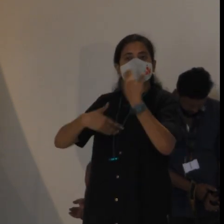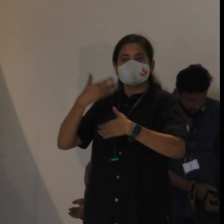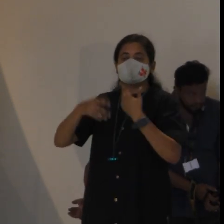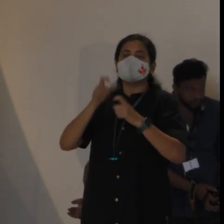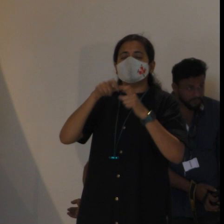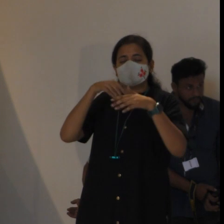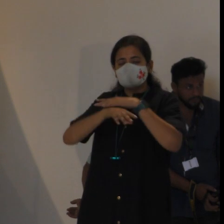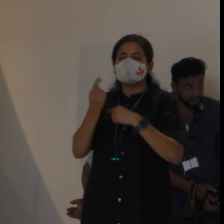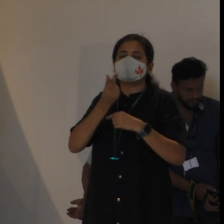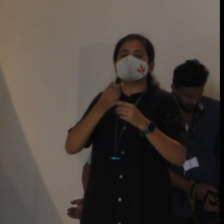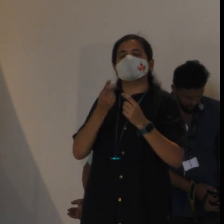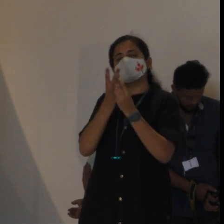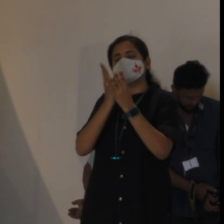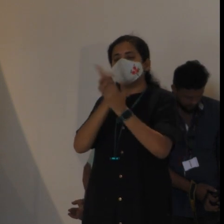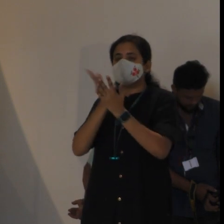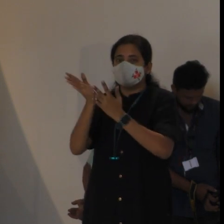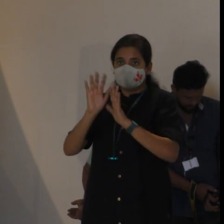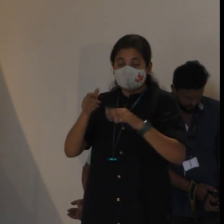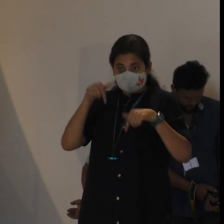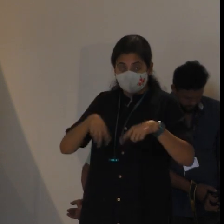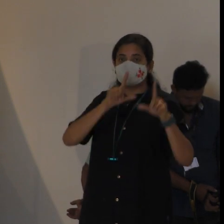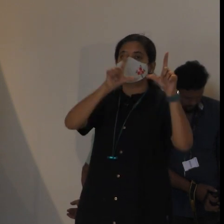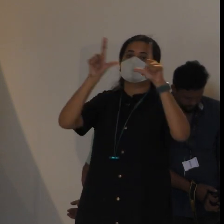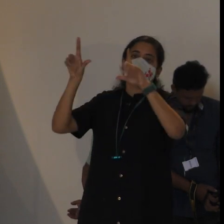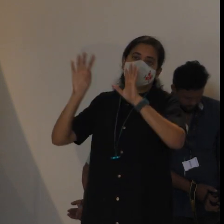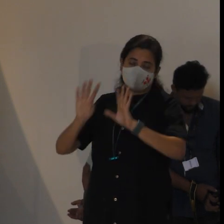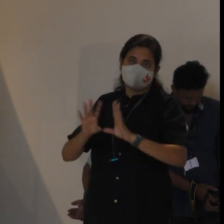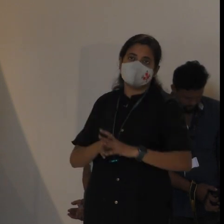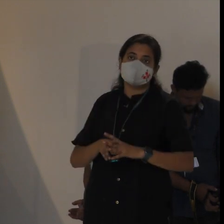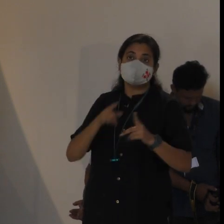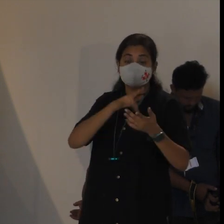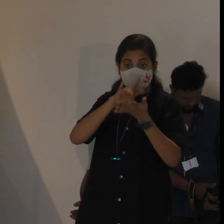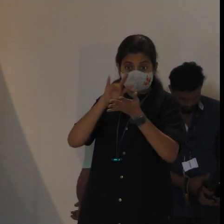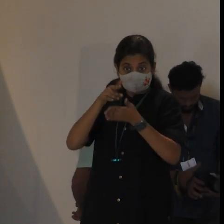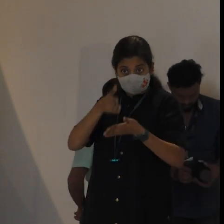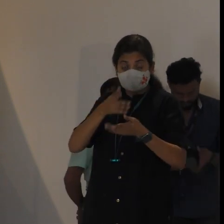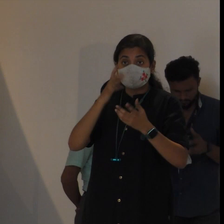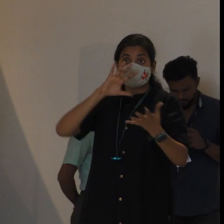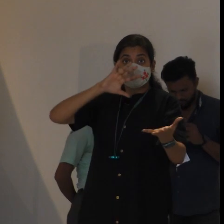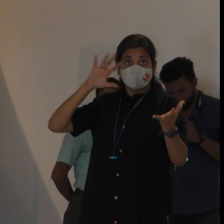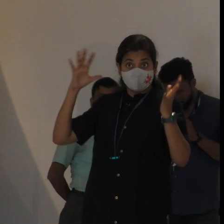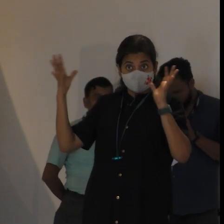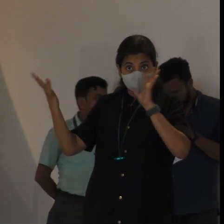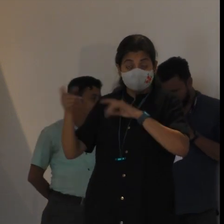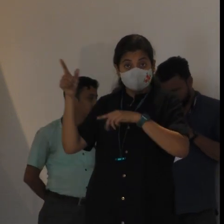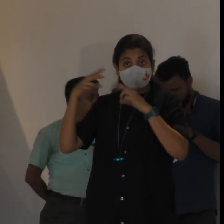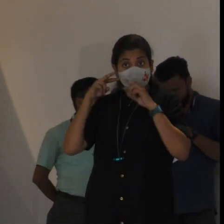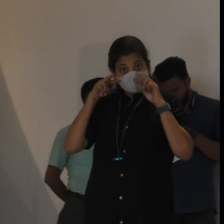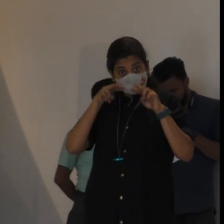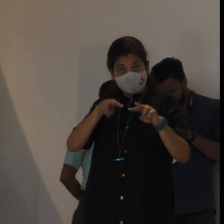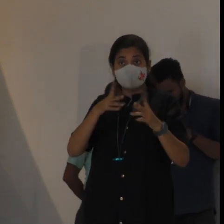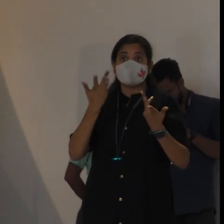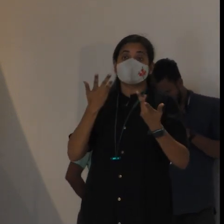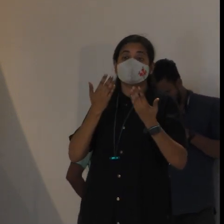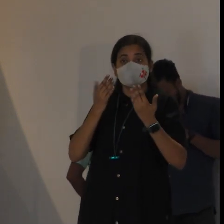different purposes. Currently, it is a museum, right? And this becomes a space where the whole world looks into the universe